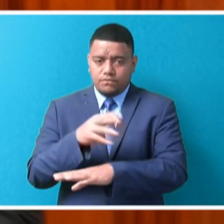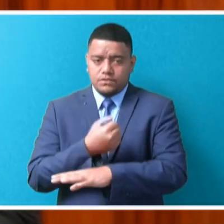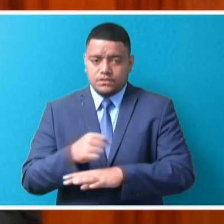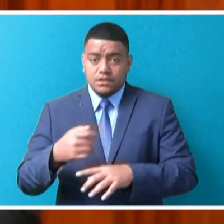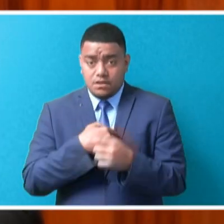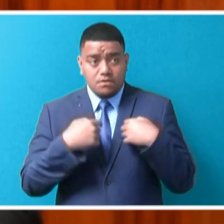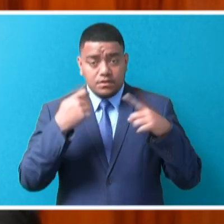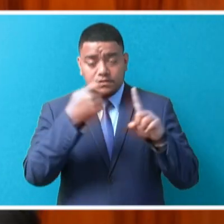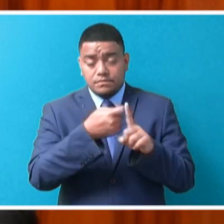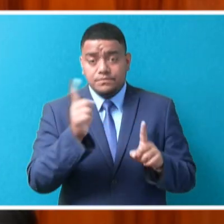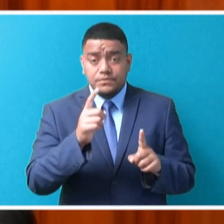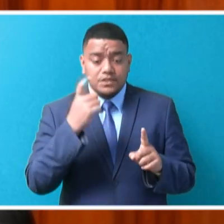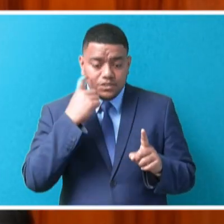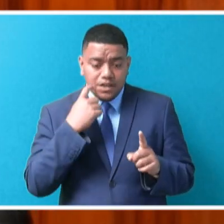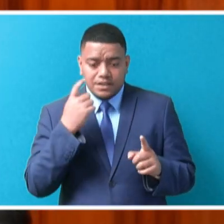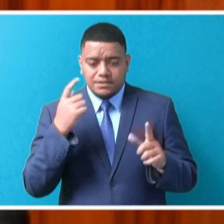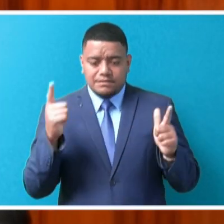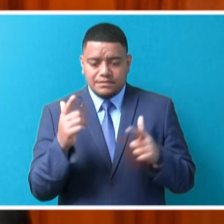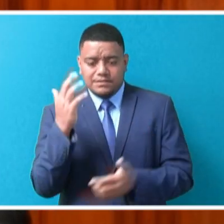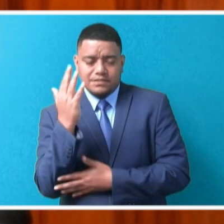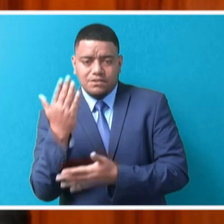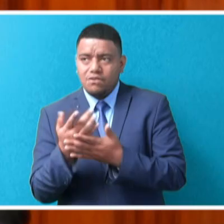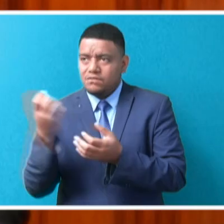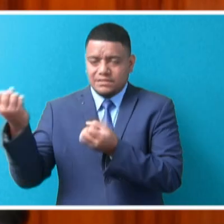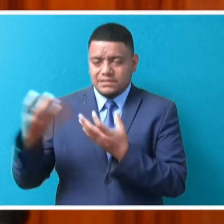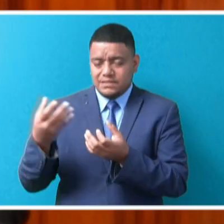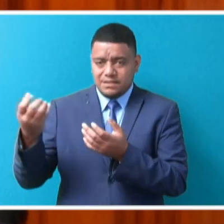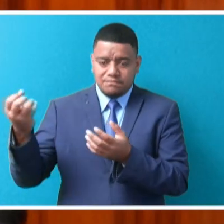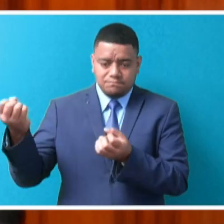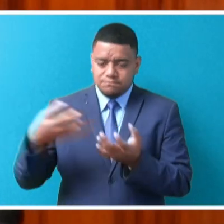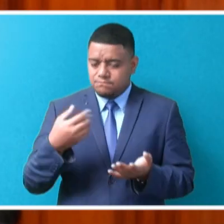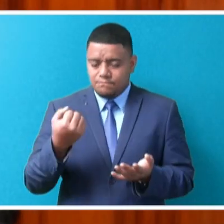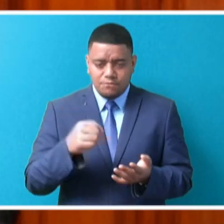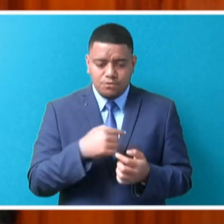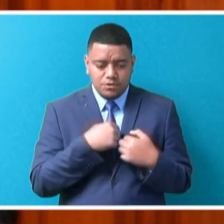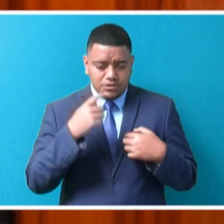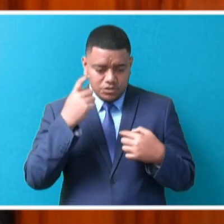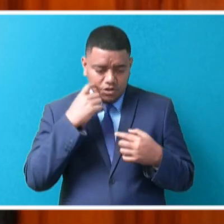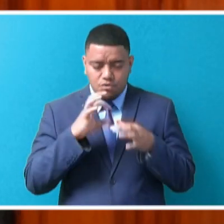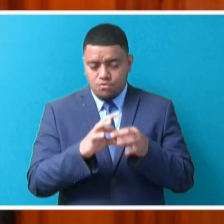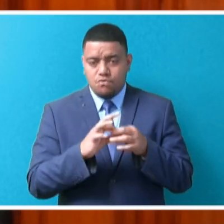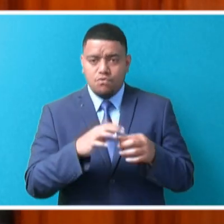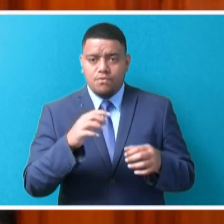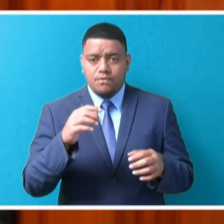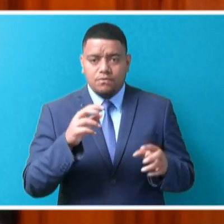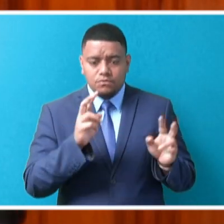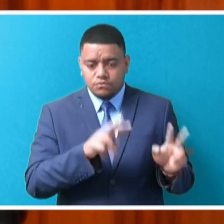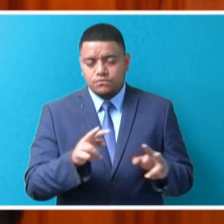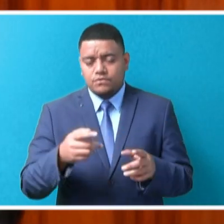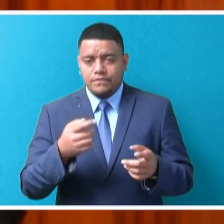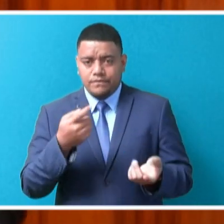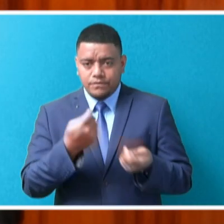is to reduce reliance on imports and scale domestic production to meet the local demand. We are moving beyond raw